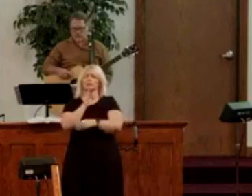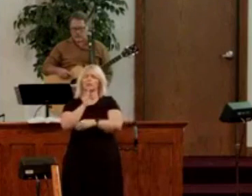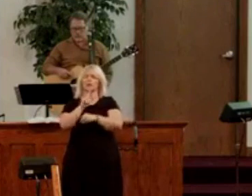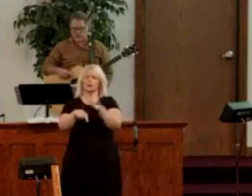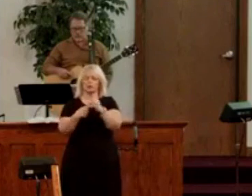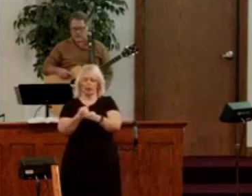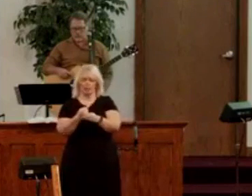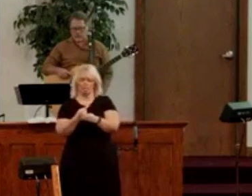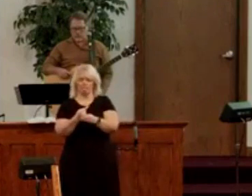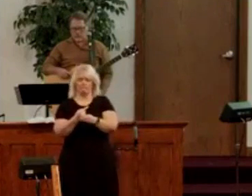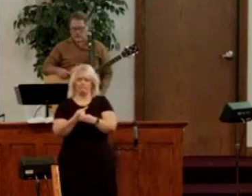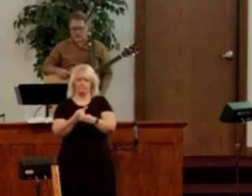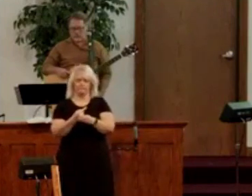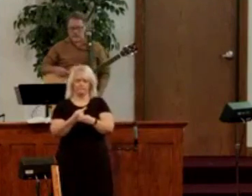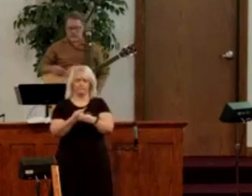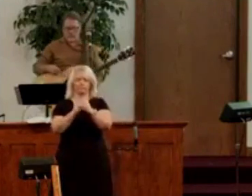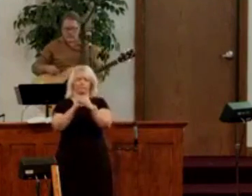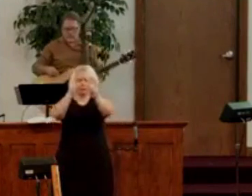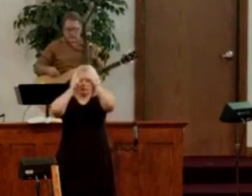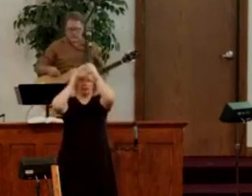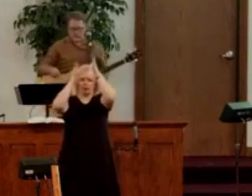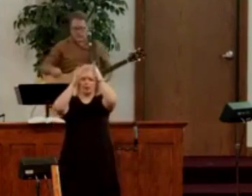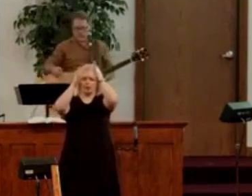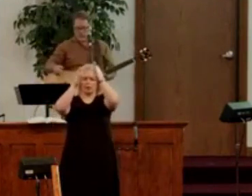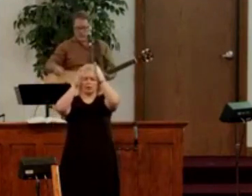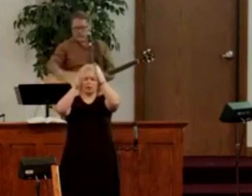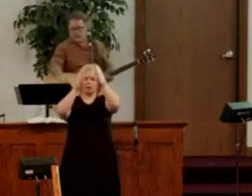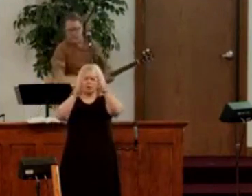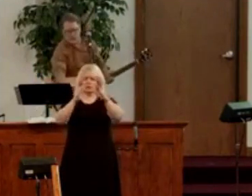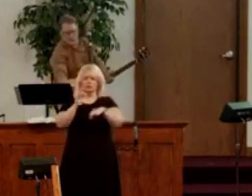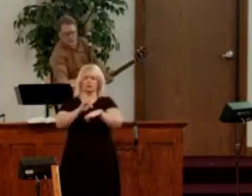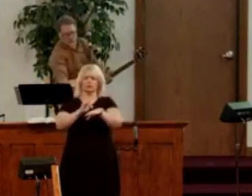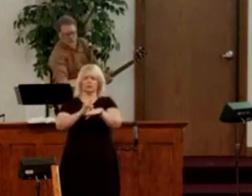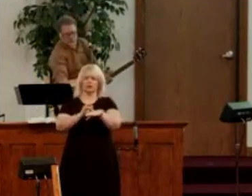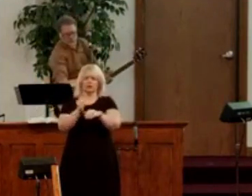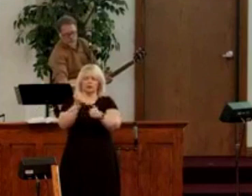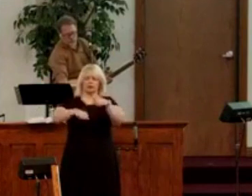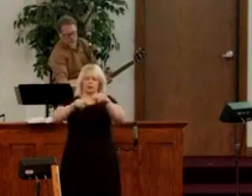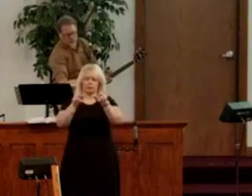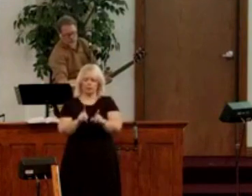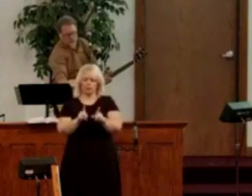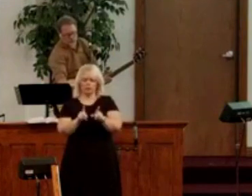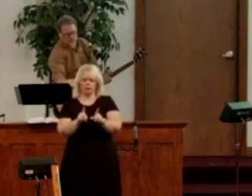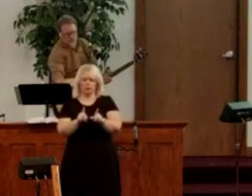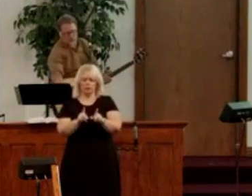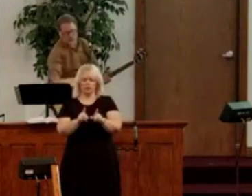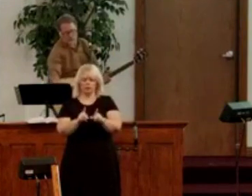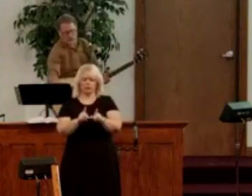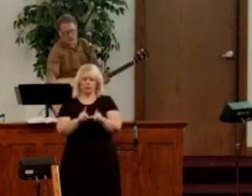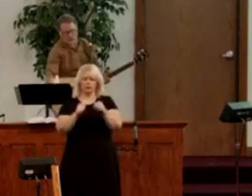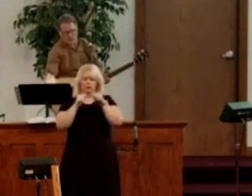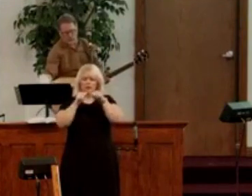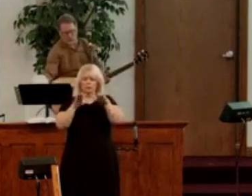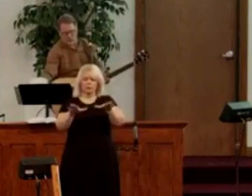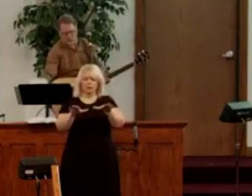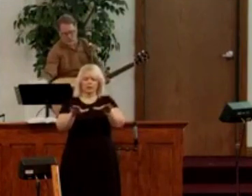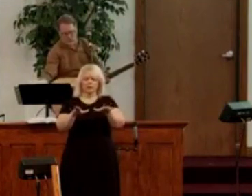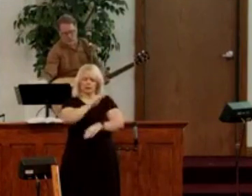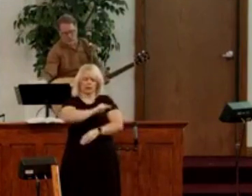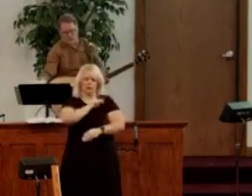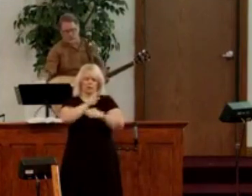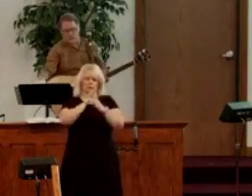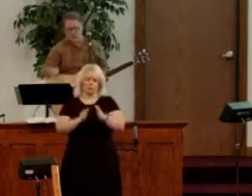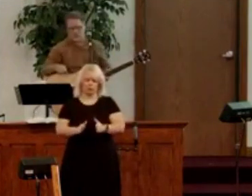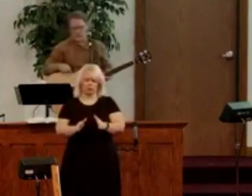Joe. Father, we pray that you would lift them up and meet each of their needs. Lord, we pray that you would sustain and bless our missionaries